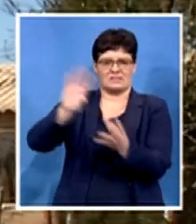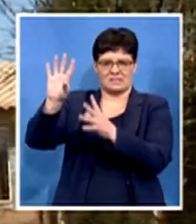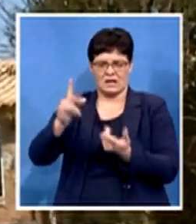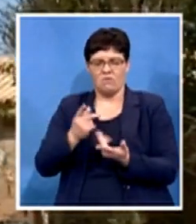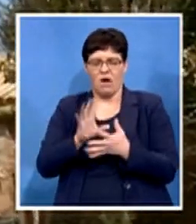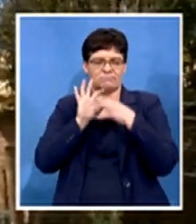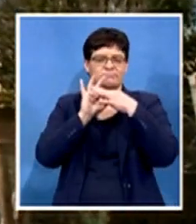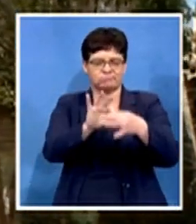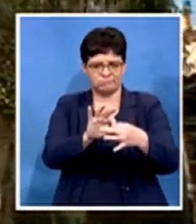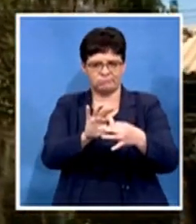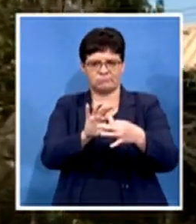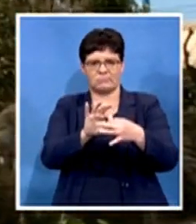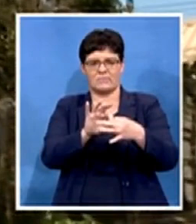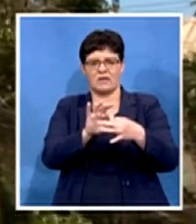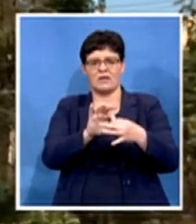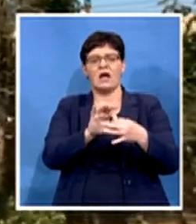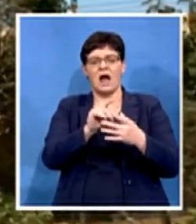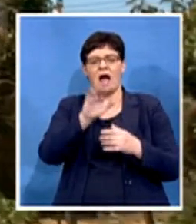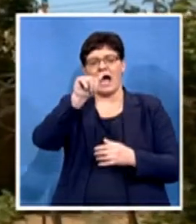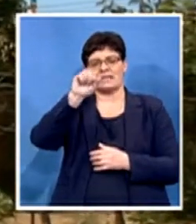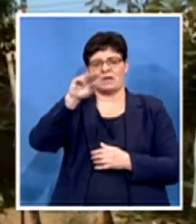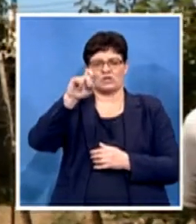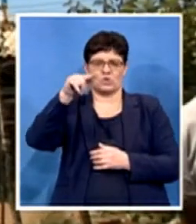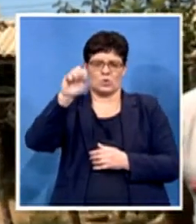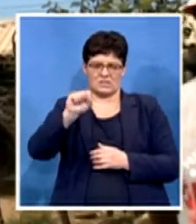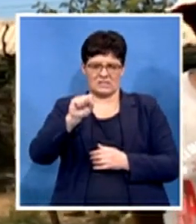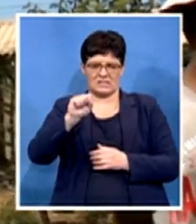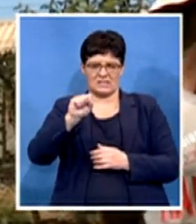asbestos saga. And she's telling us that the living conditions